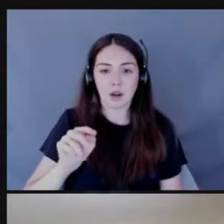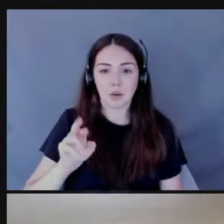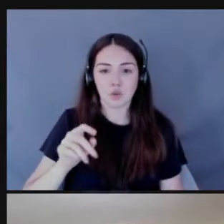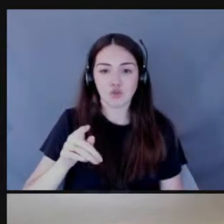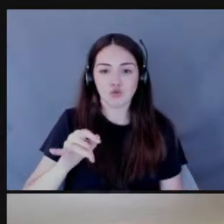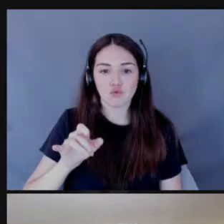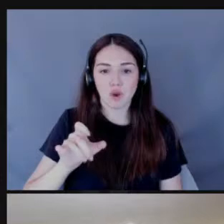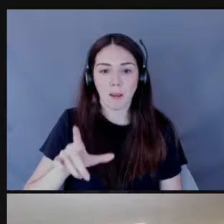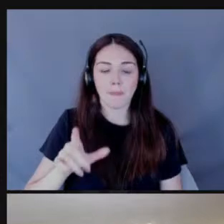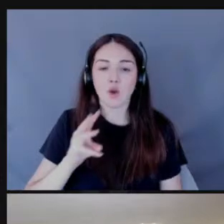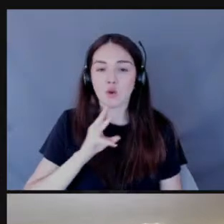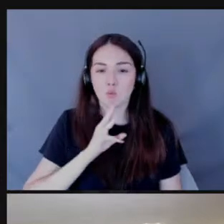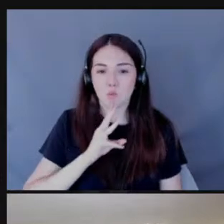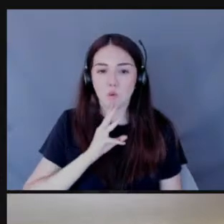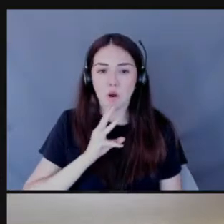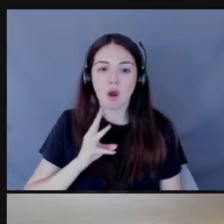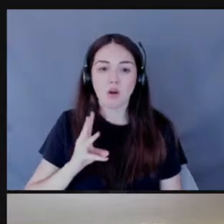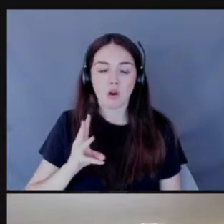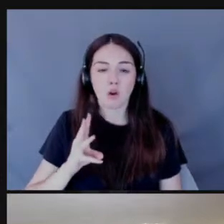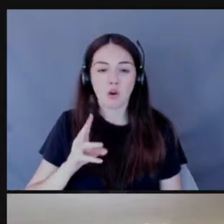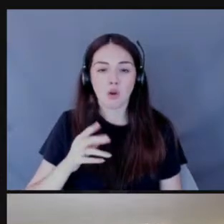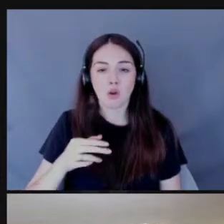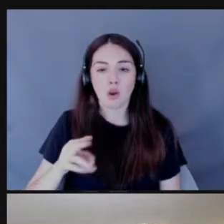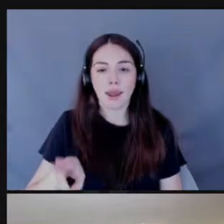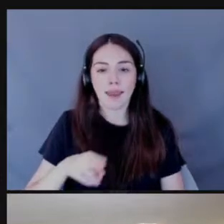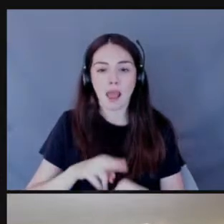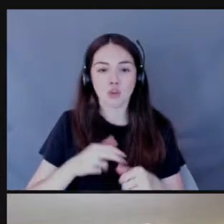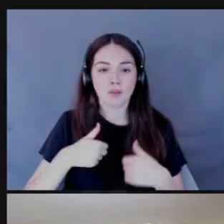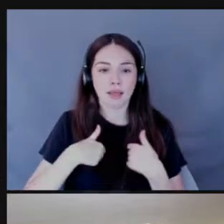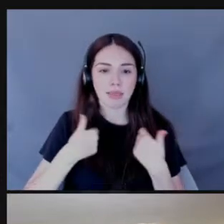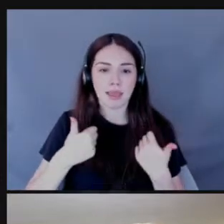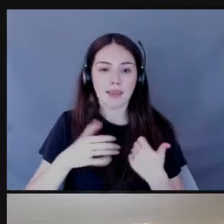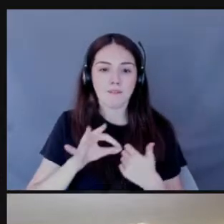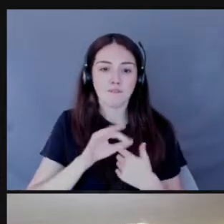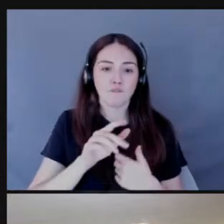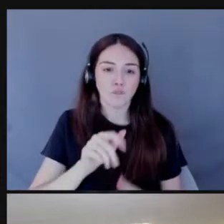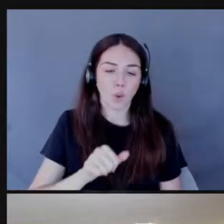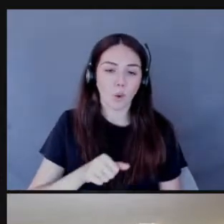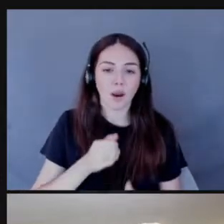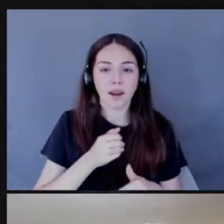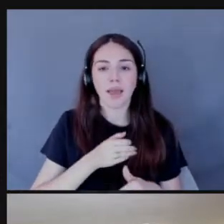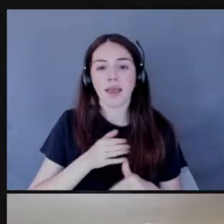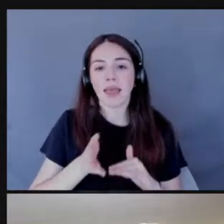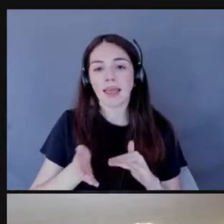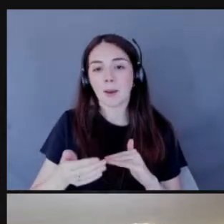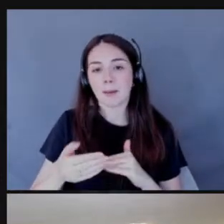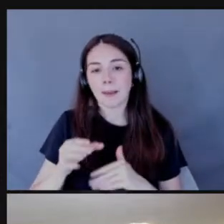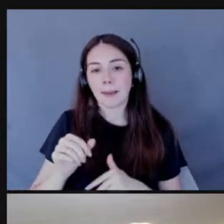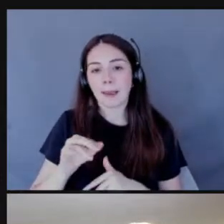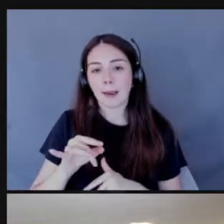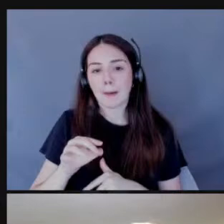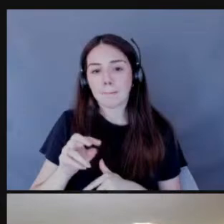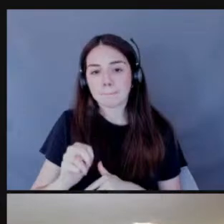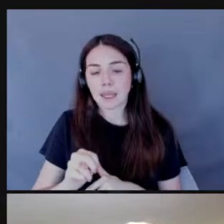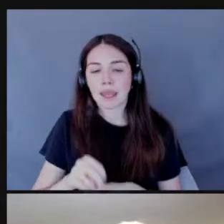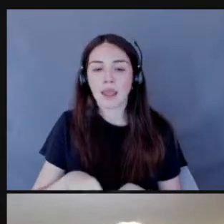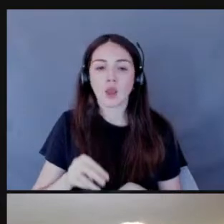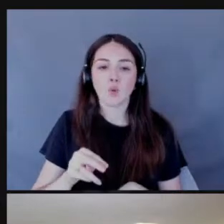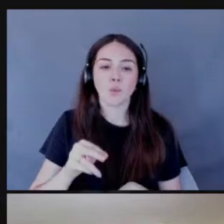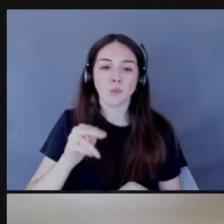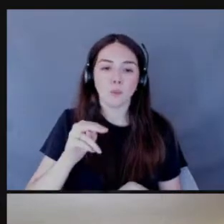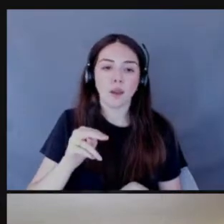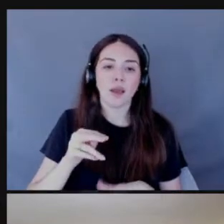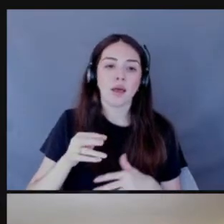natural inhabitants of Florida and the Caribbean and upper South America. They don't tend to go to the